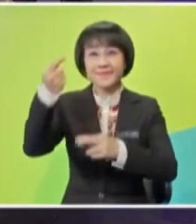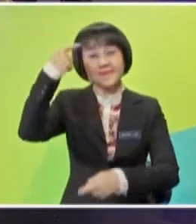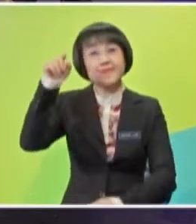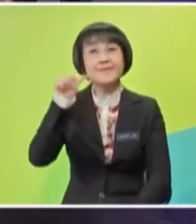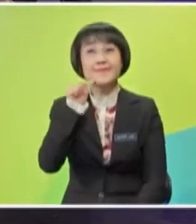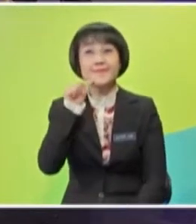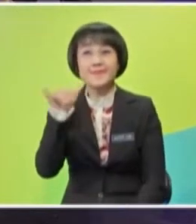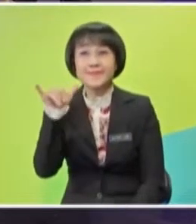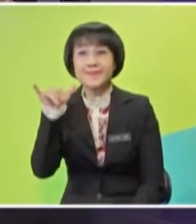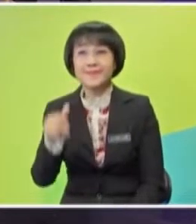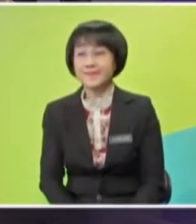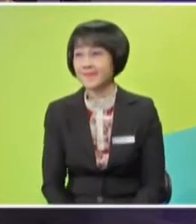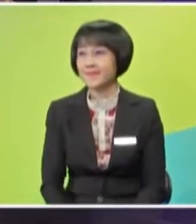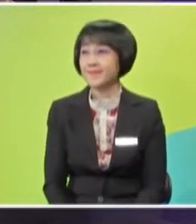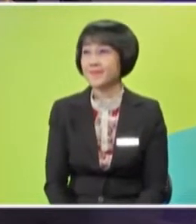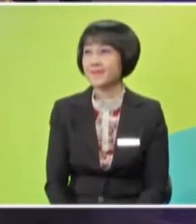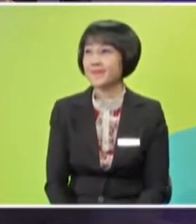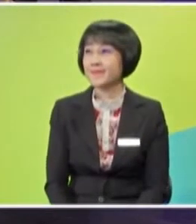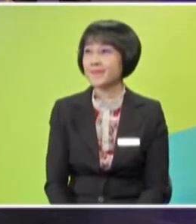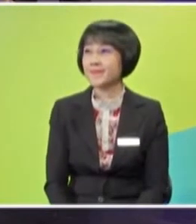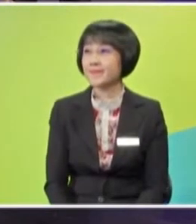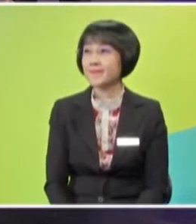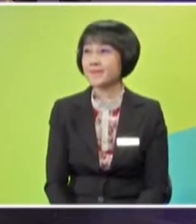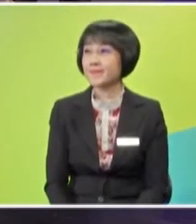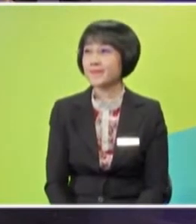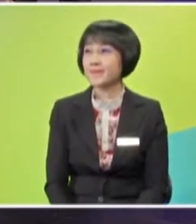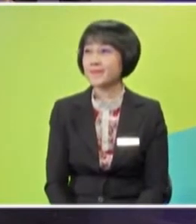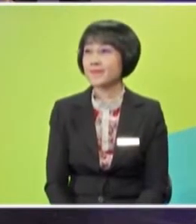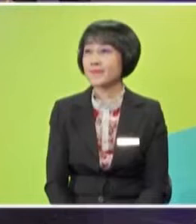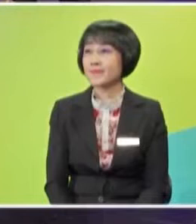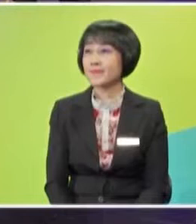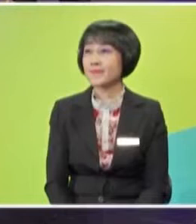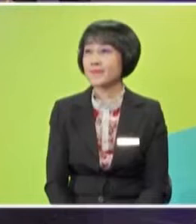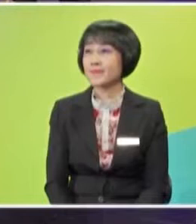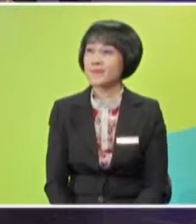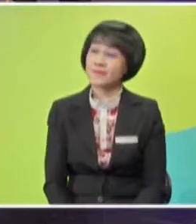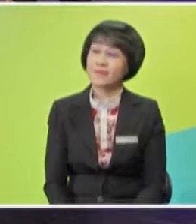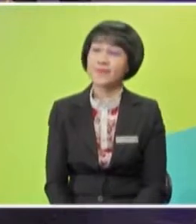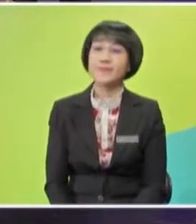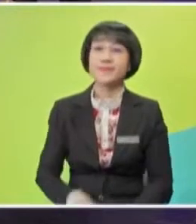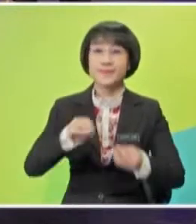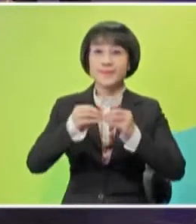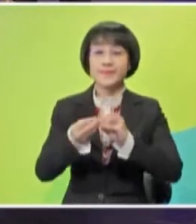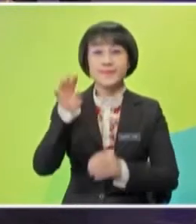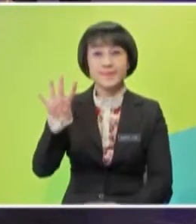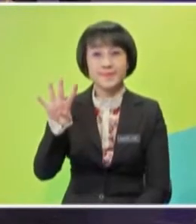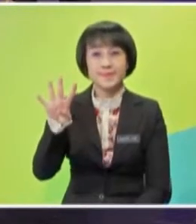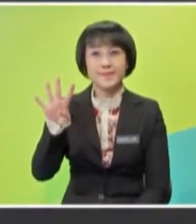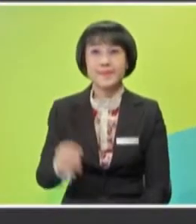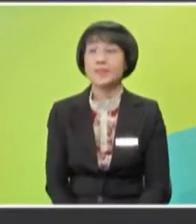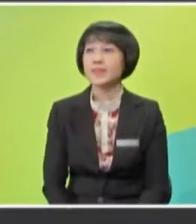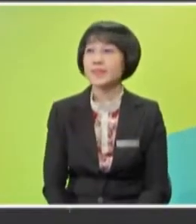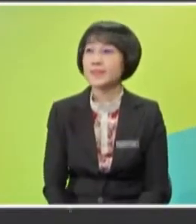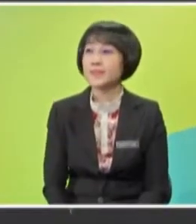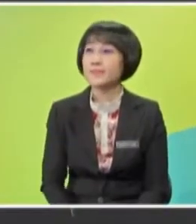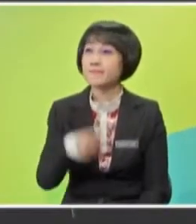for Aisha. Good Well job, Aisha. done. Now we go on to the next one, which is statement 4. Okay.